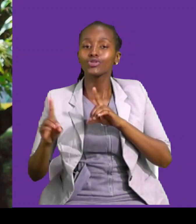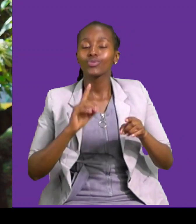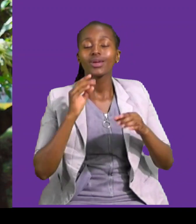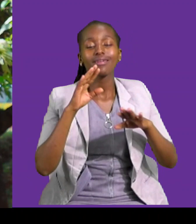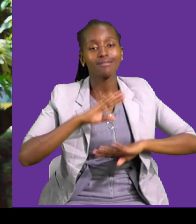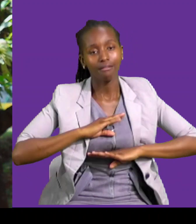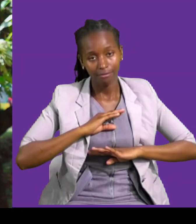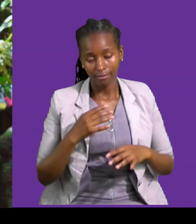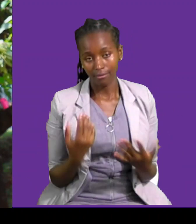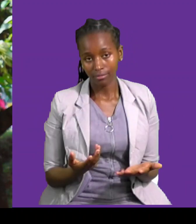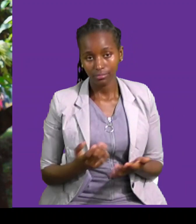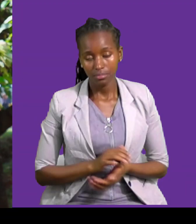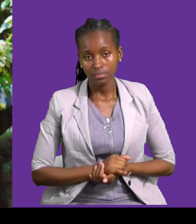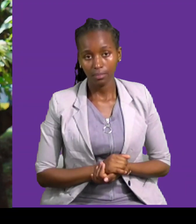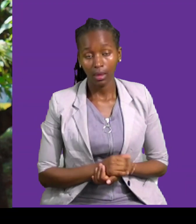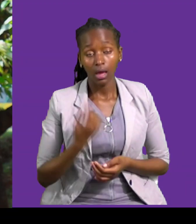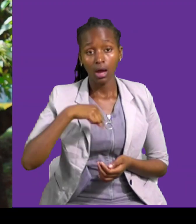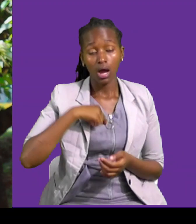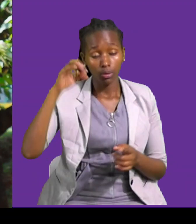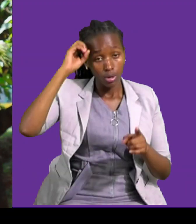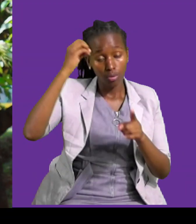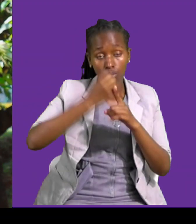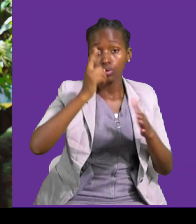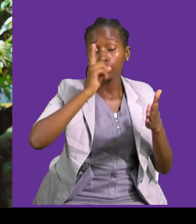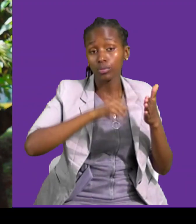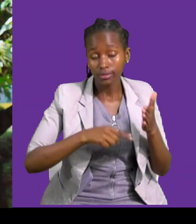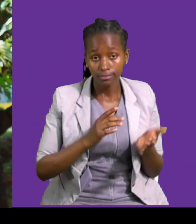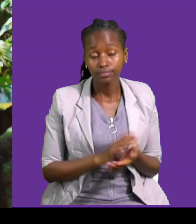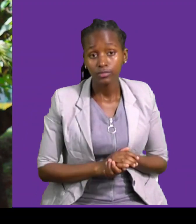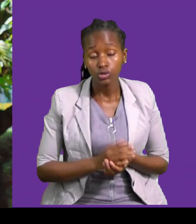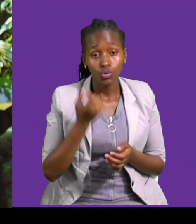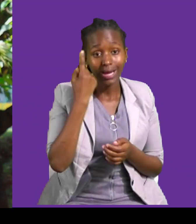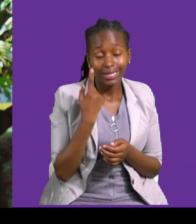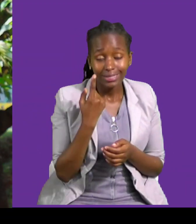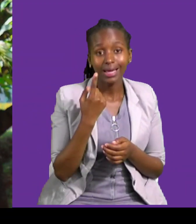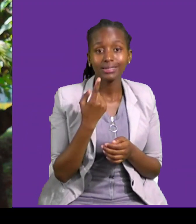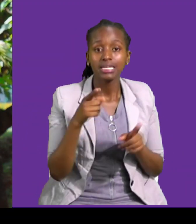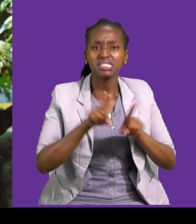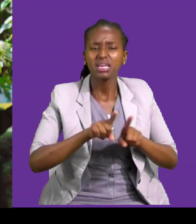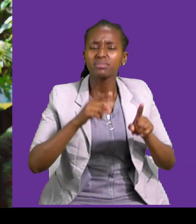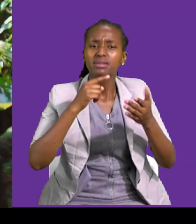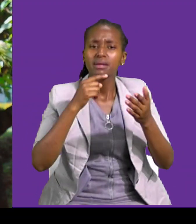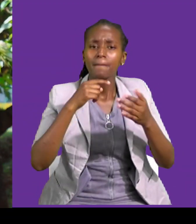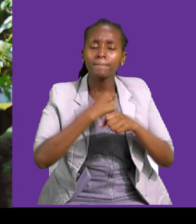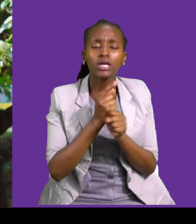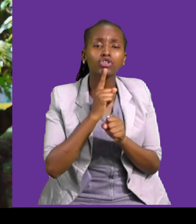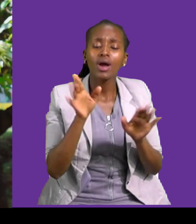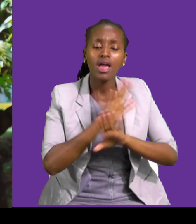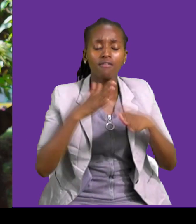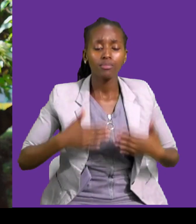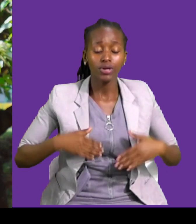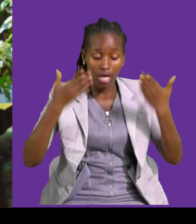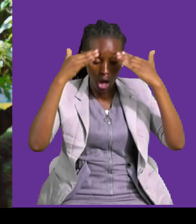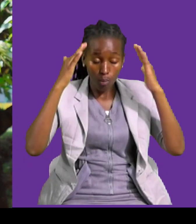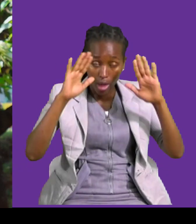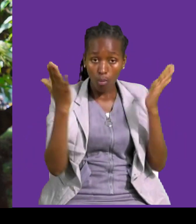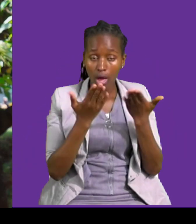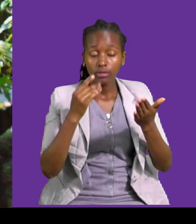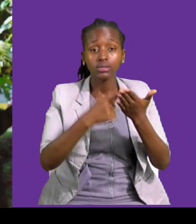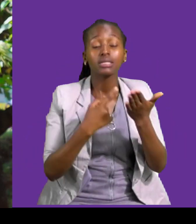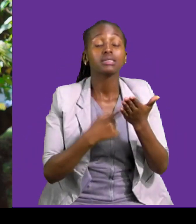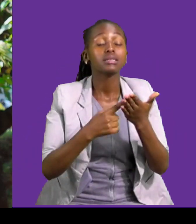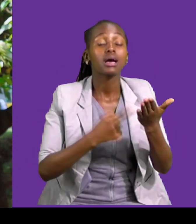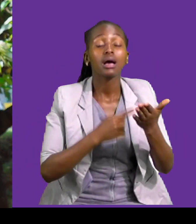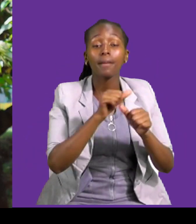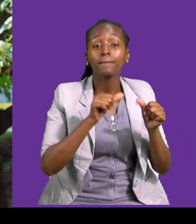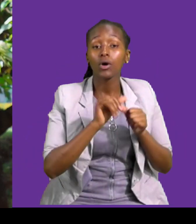I think the goal is to get into that dynamic of talking about it, making people aware first, implementing into companies